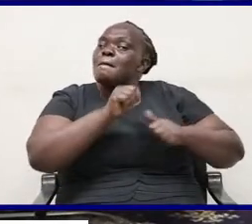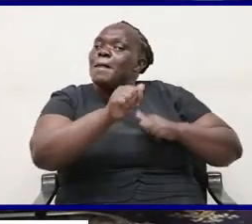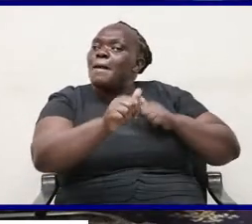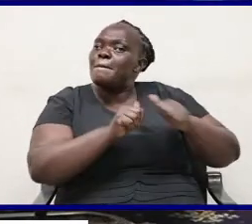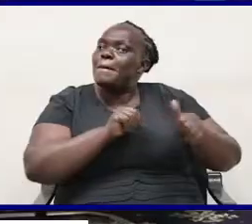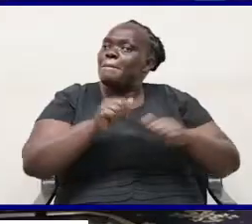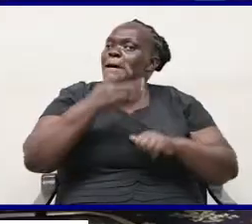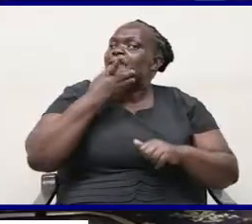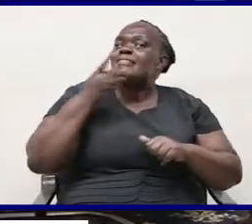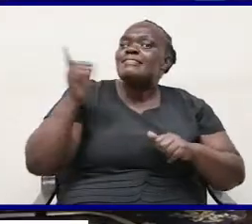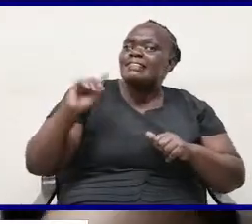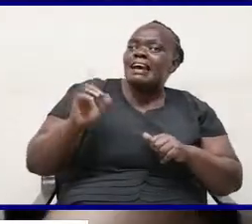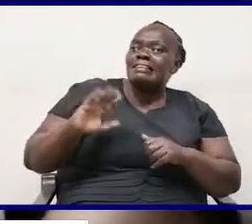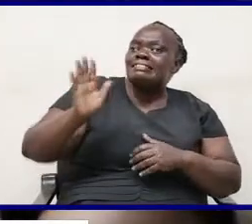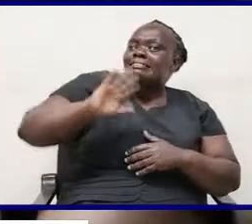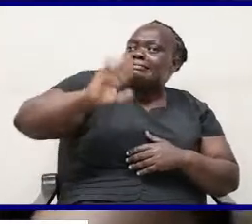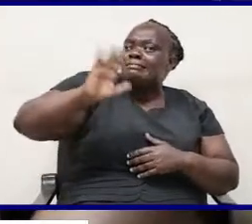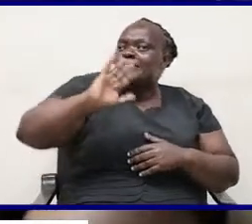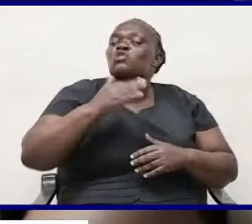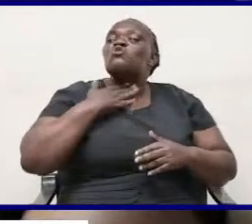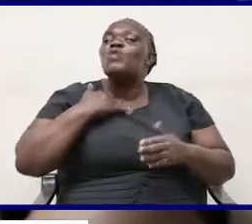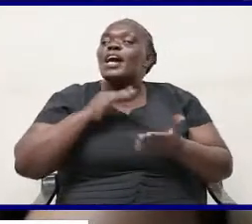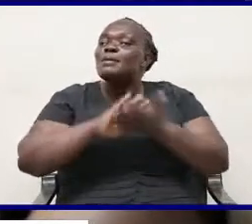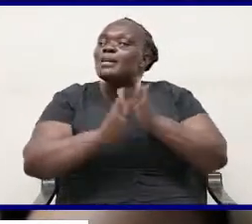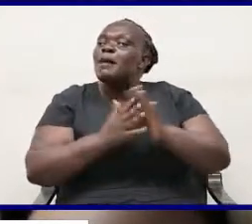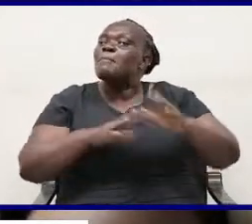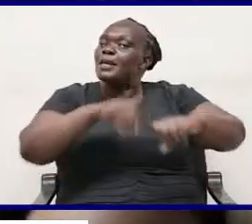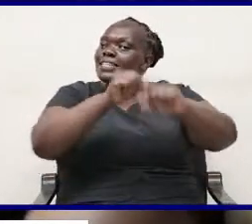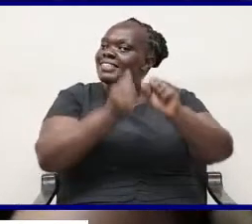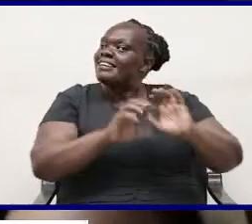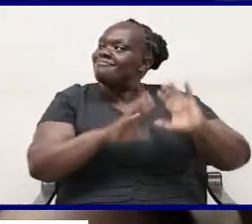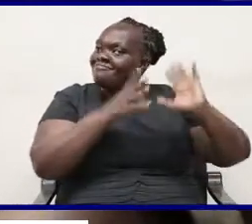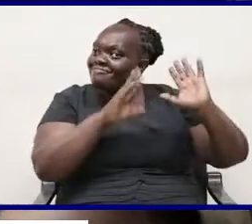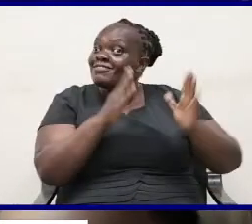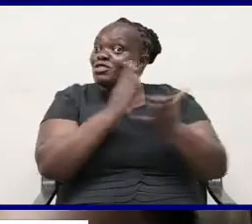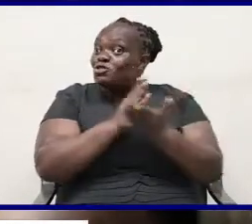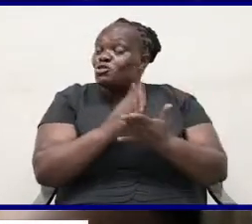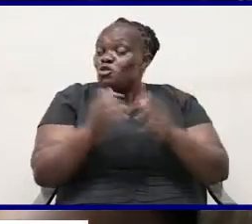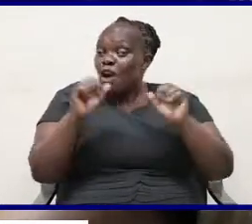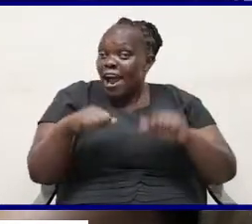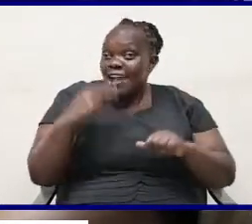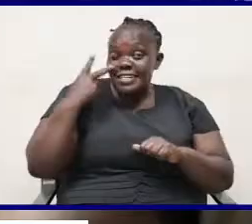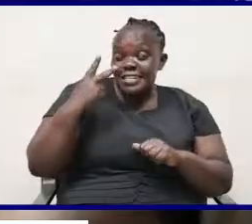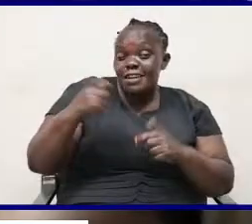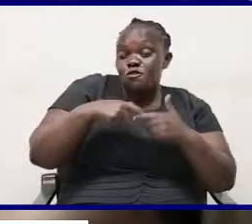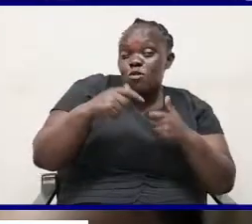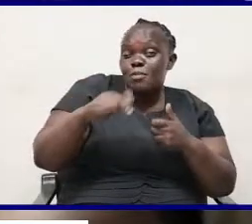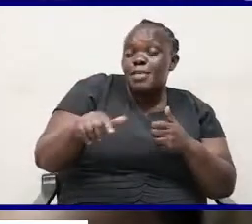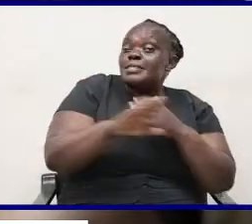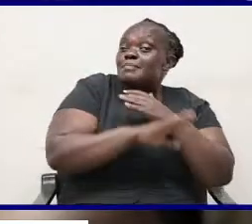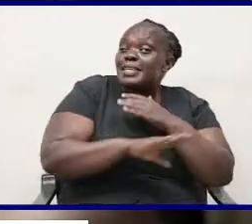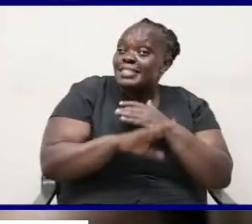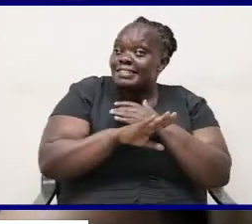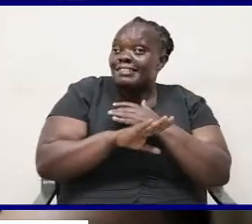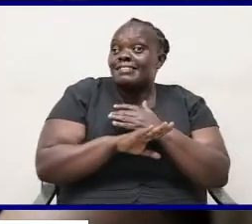by. And that, Makofi hapo. But I think you can see from that